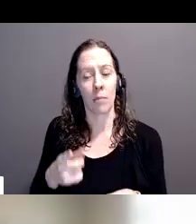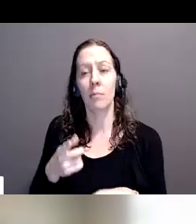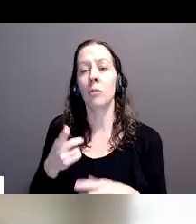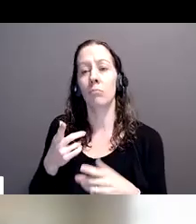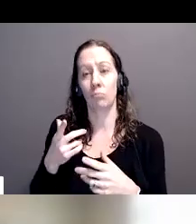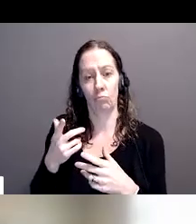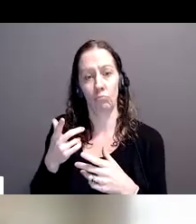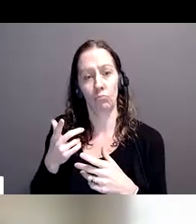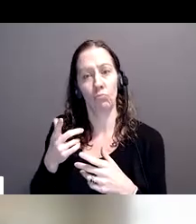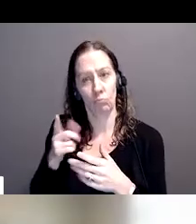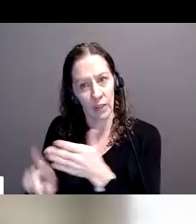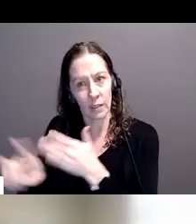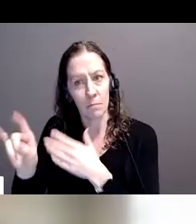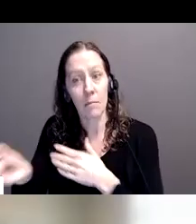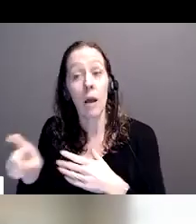deaths,